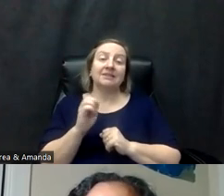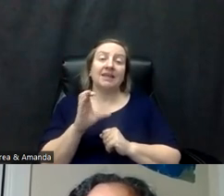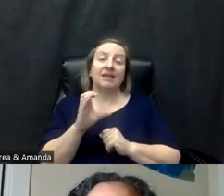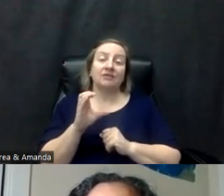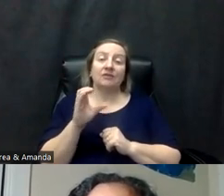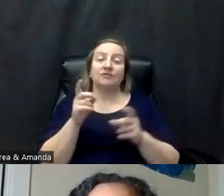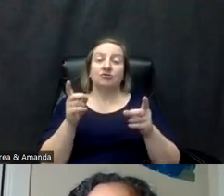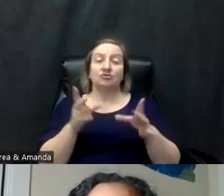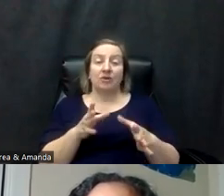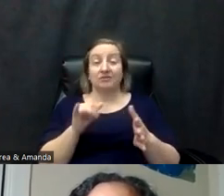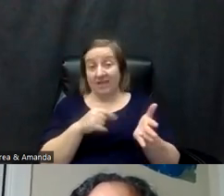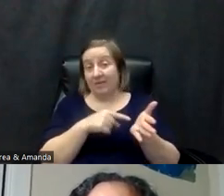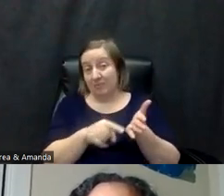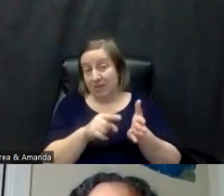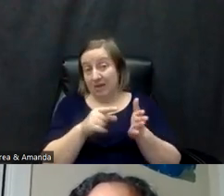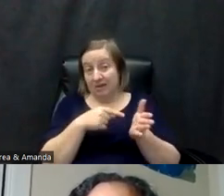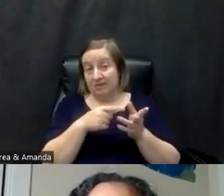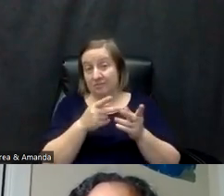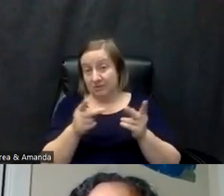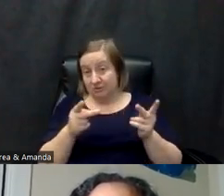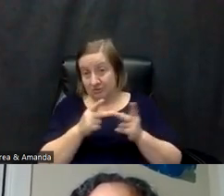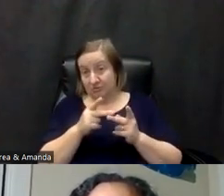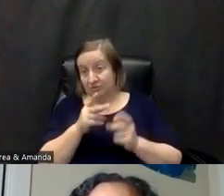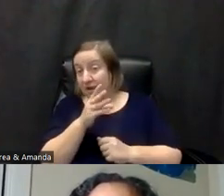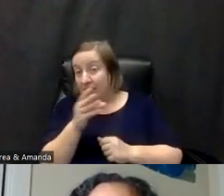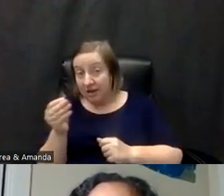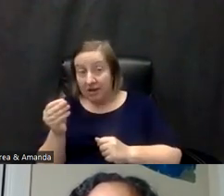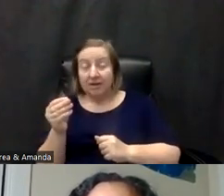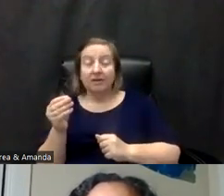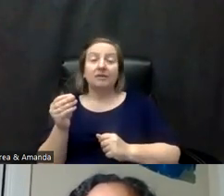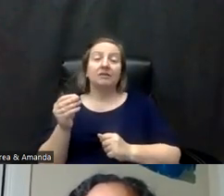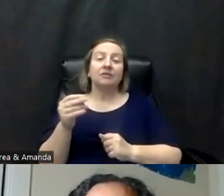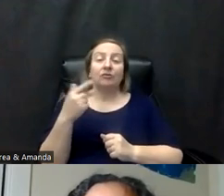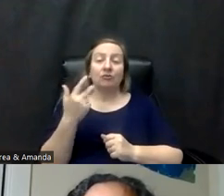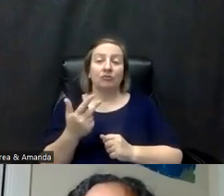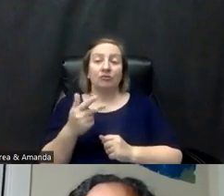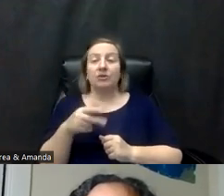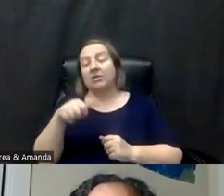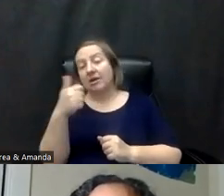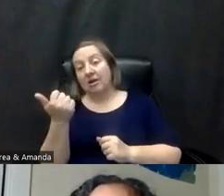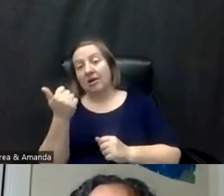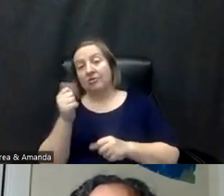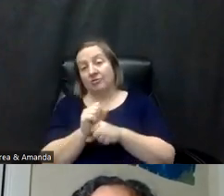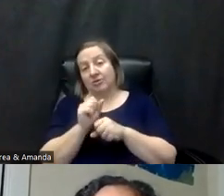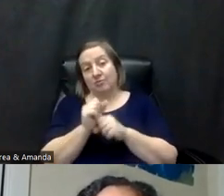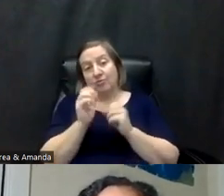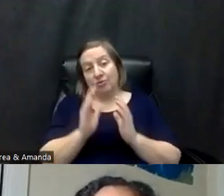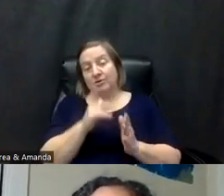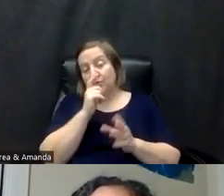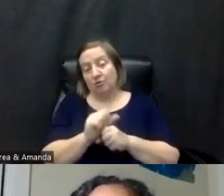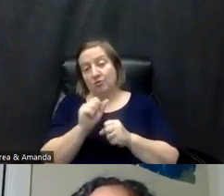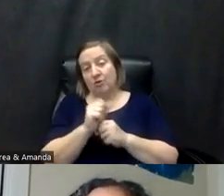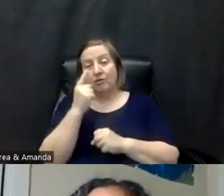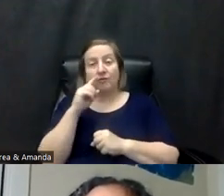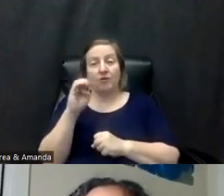is a paid position, and 3 other employees that work for the